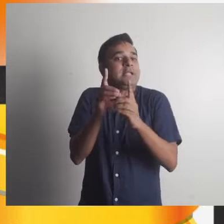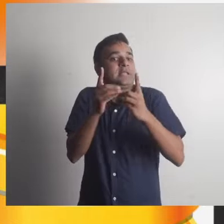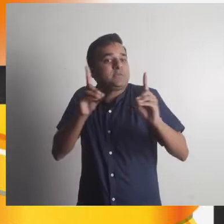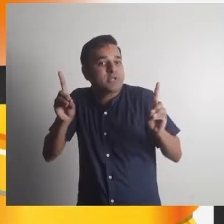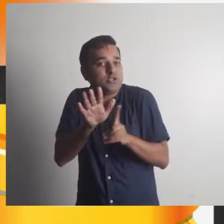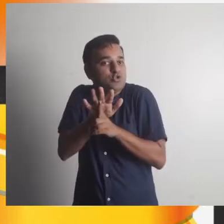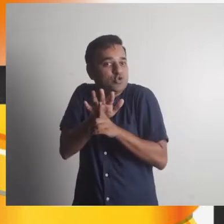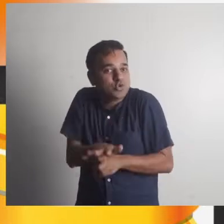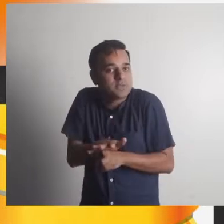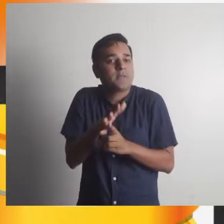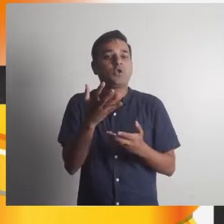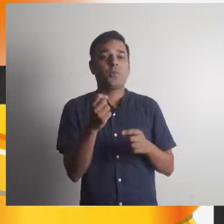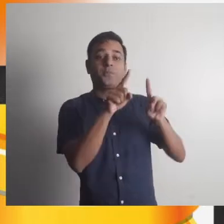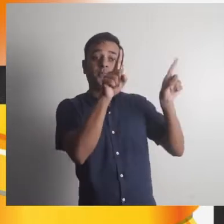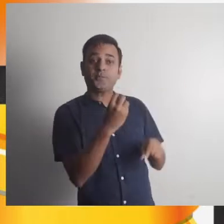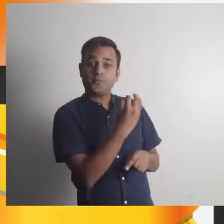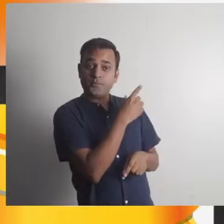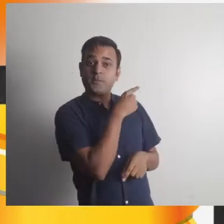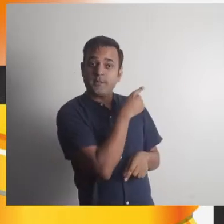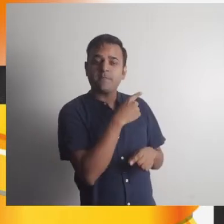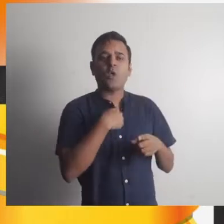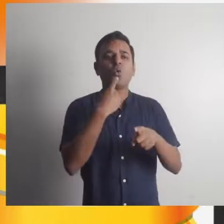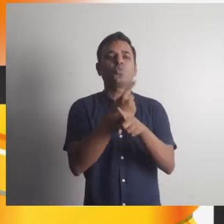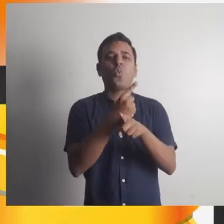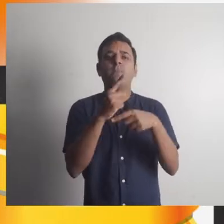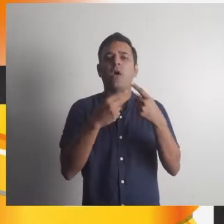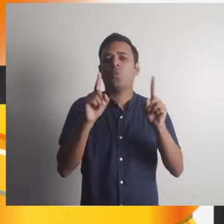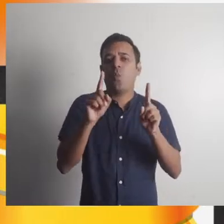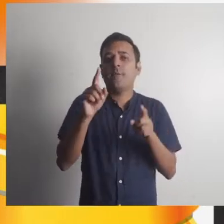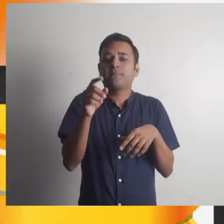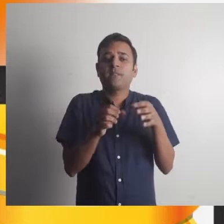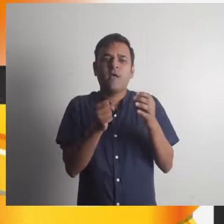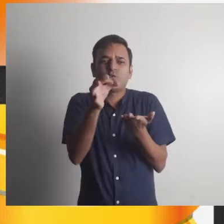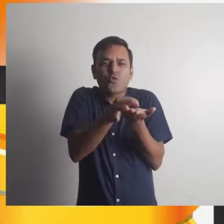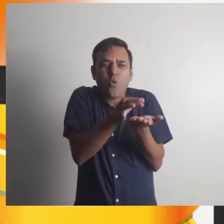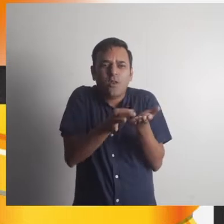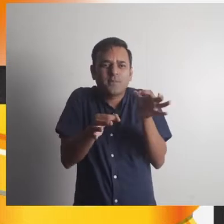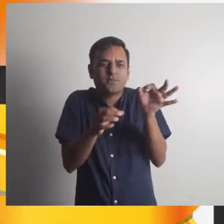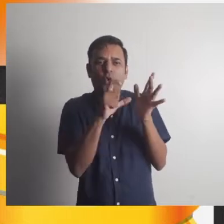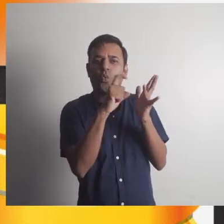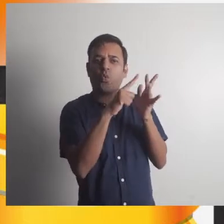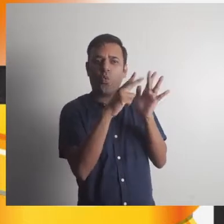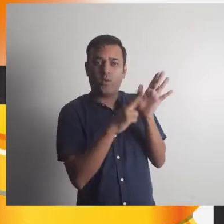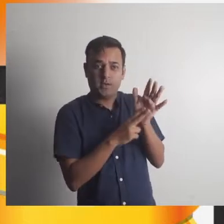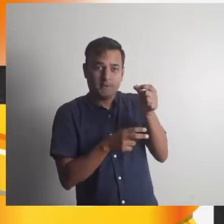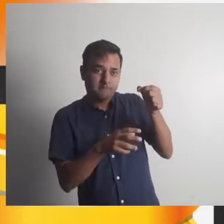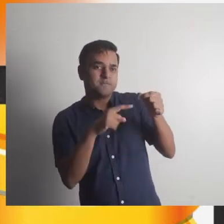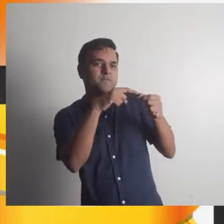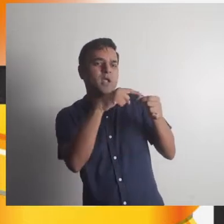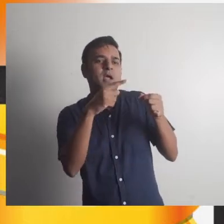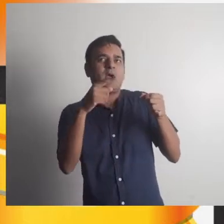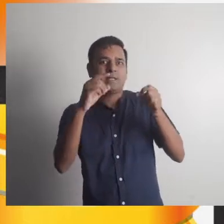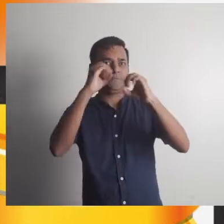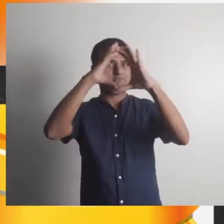model. This coin model is really interesting and useful, and I found it's one of the most useful tools for people in understanding how we